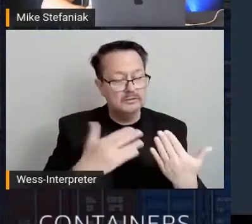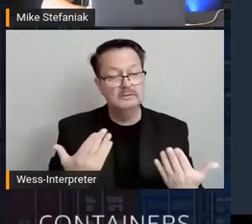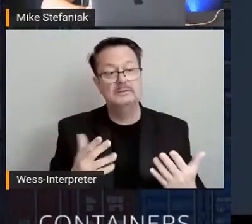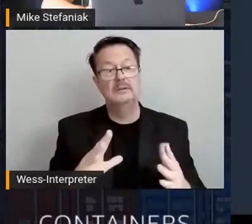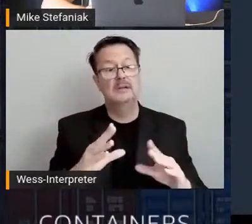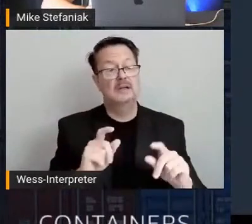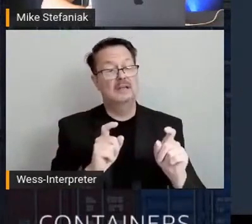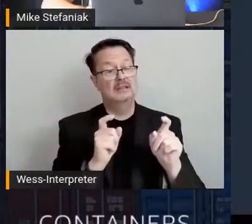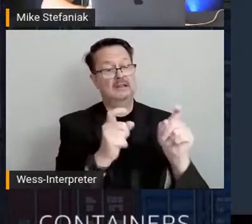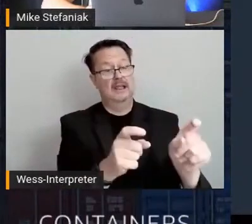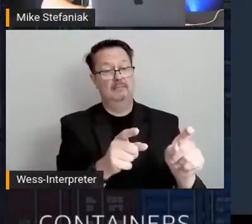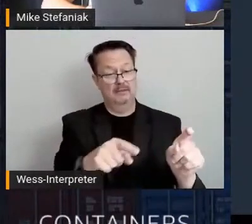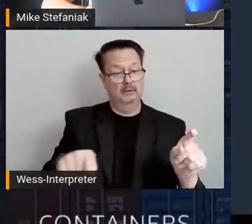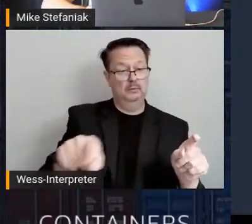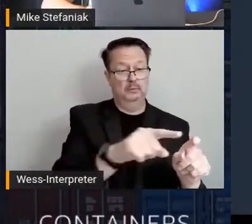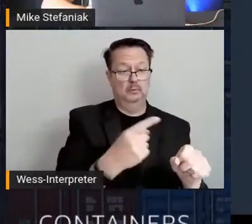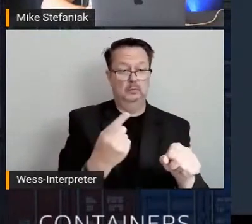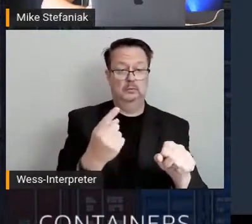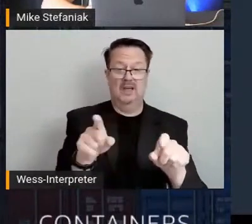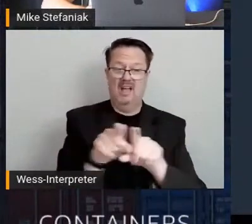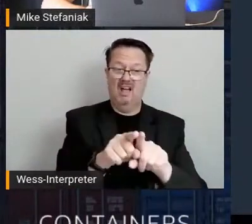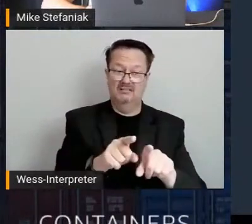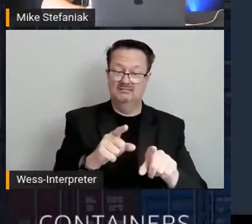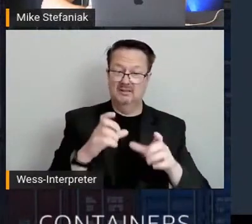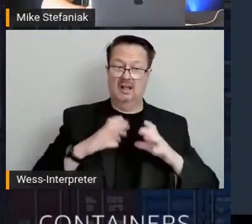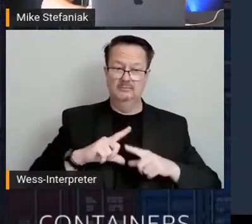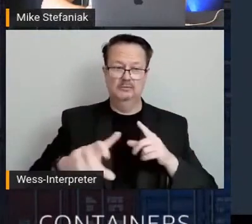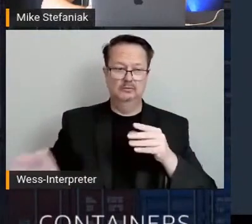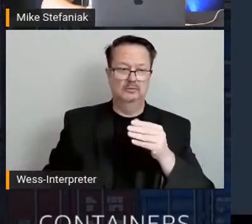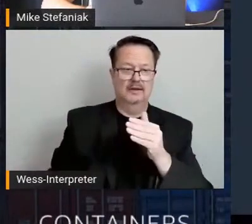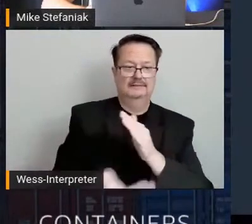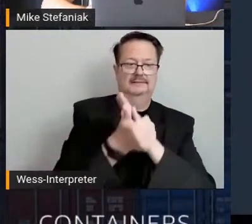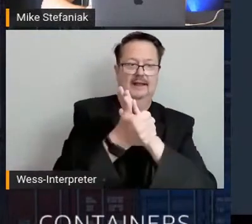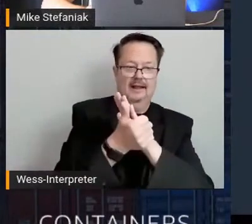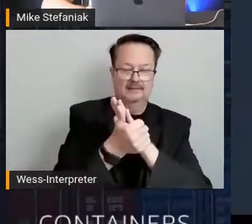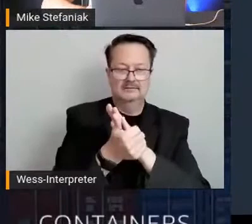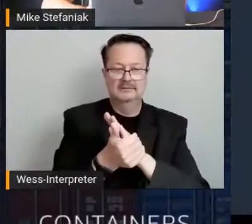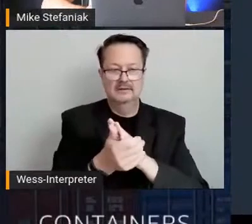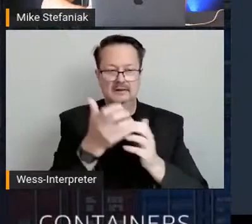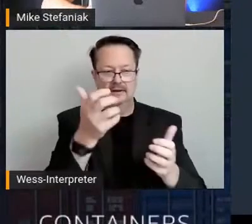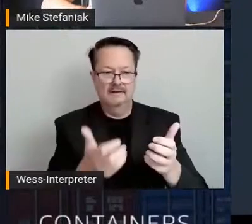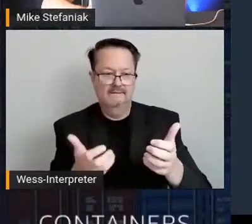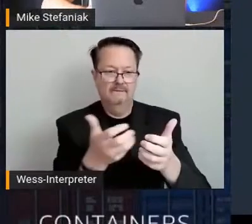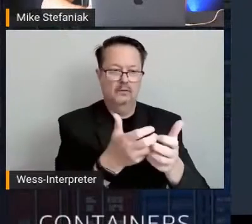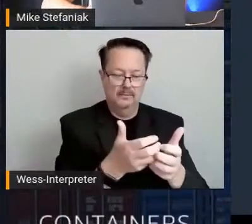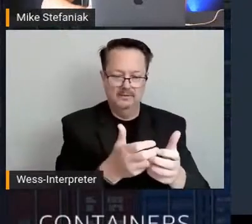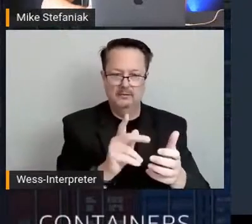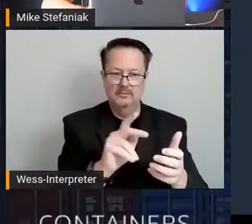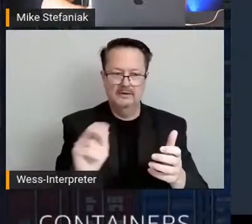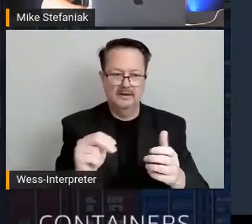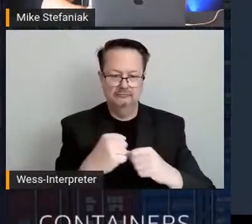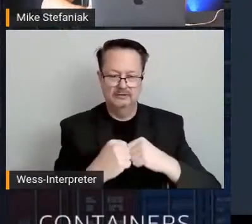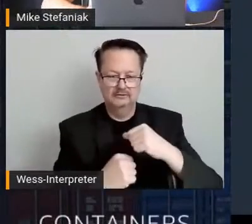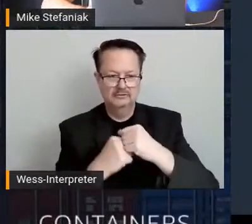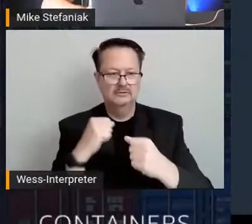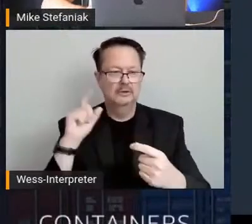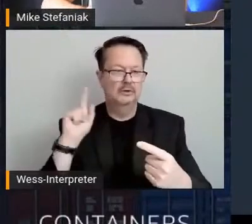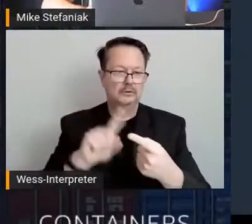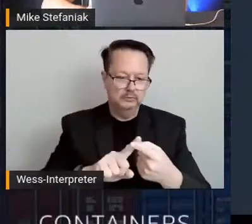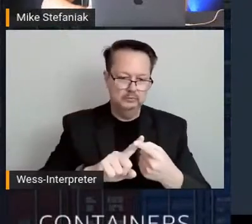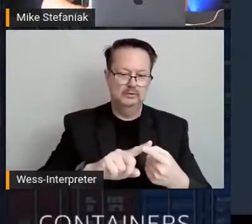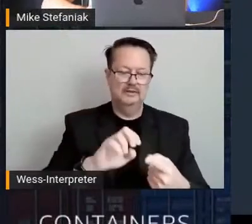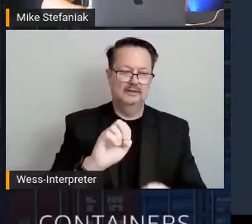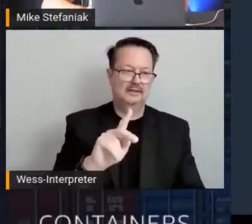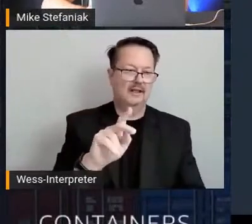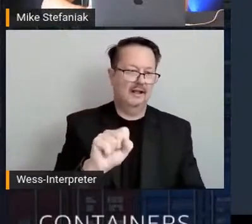enabling our customers to attach conformant Kubernetes clusters to the EKS